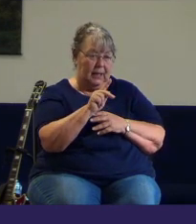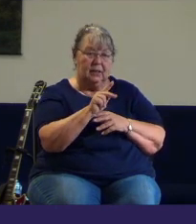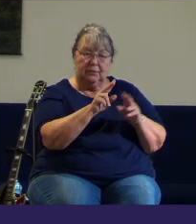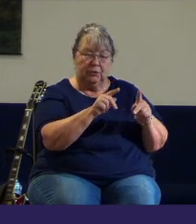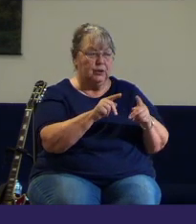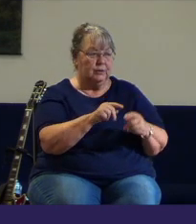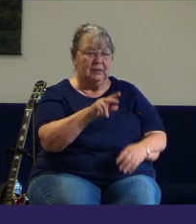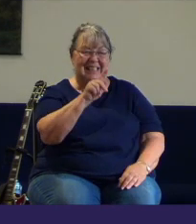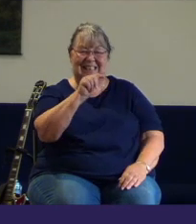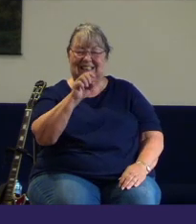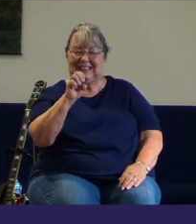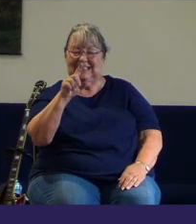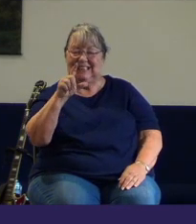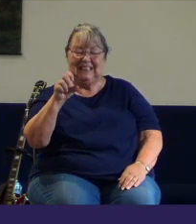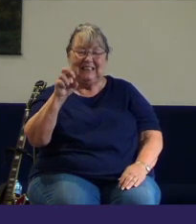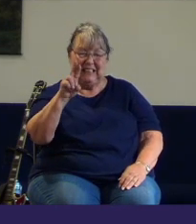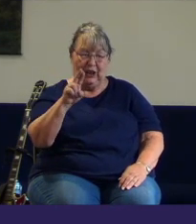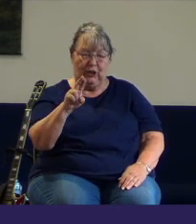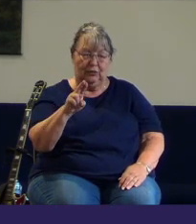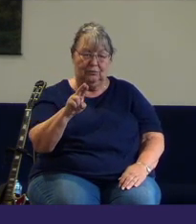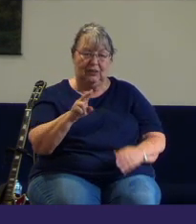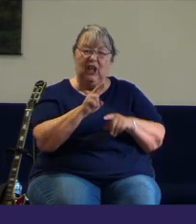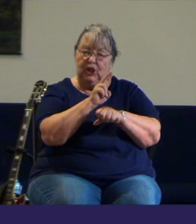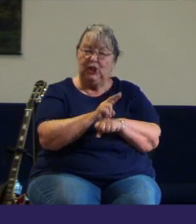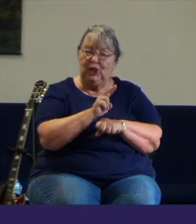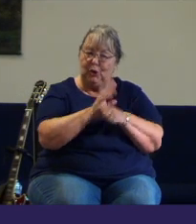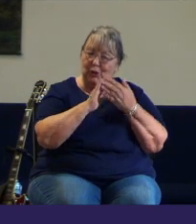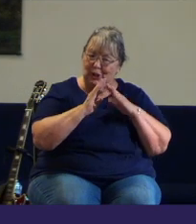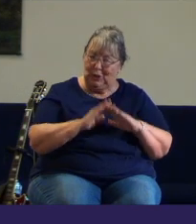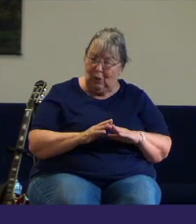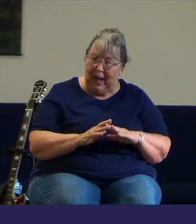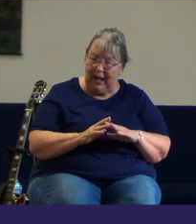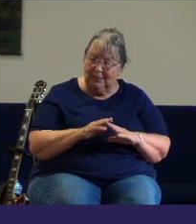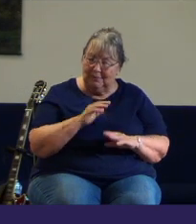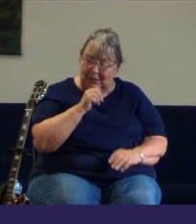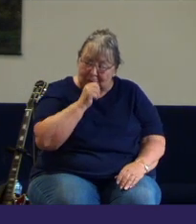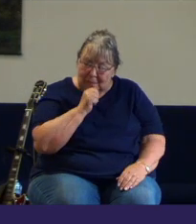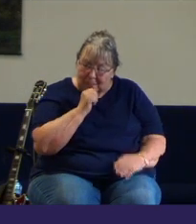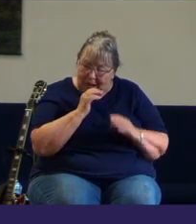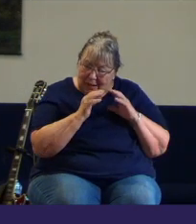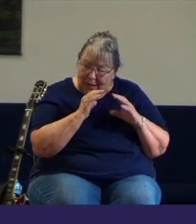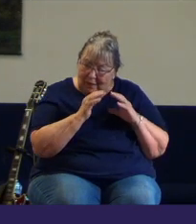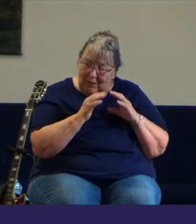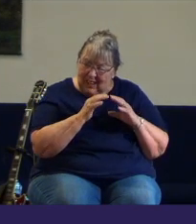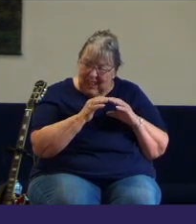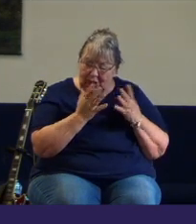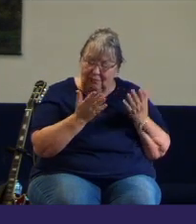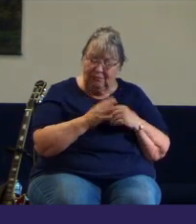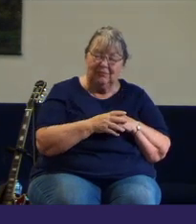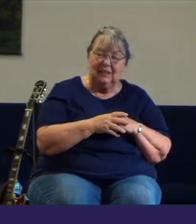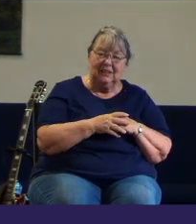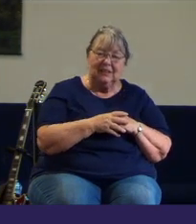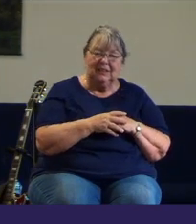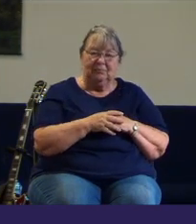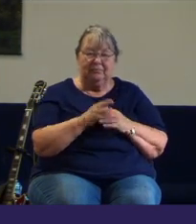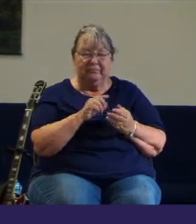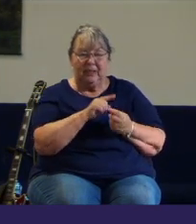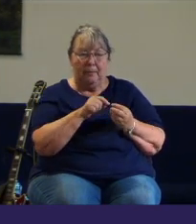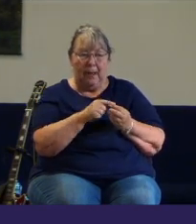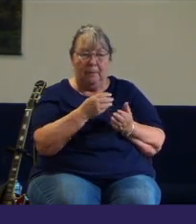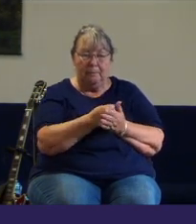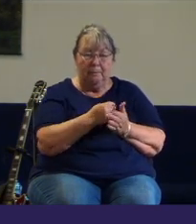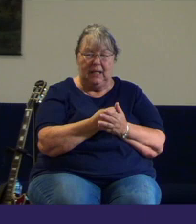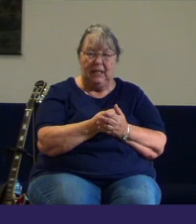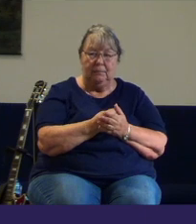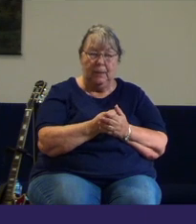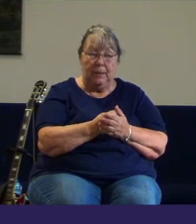you know, a bank is usually nice and quiet, right? Little private conversations, counseling, and all that stuff, you know, regarding money, finances, and stuff like that.